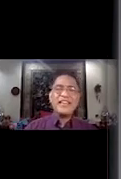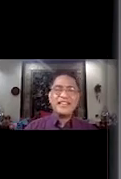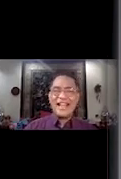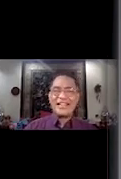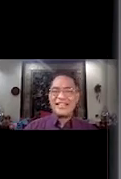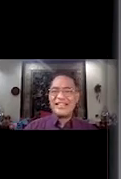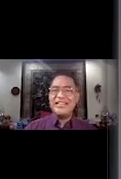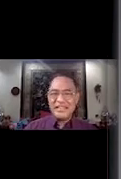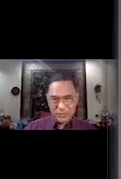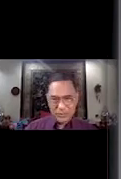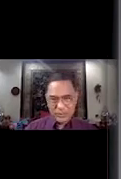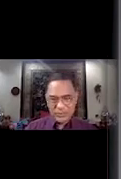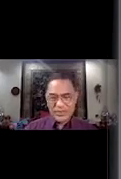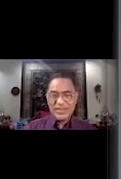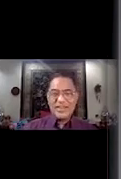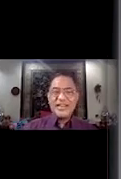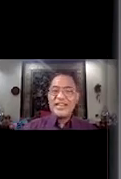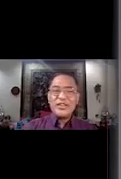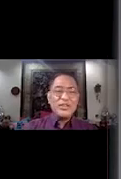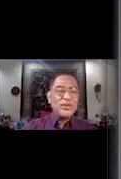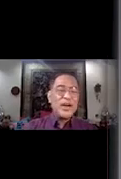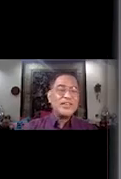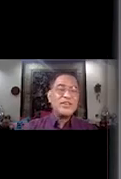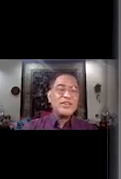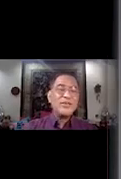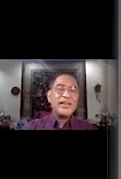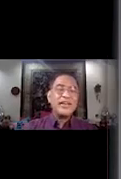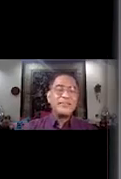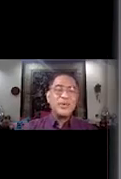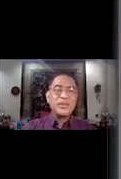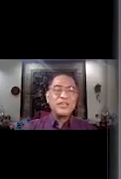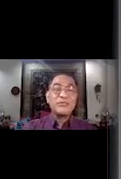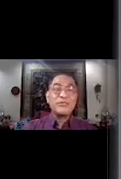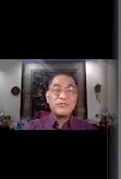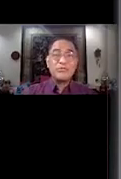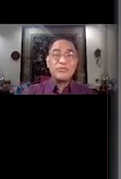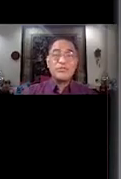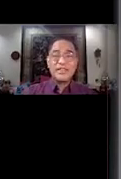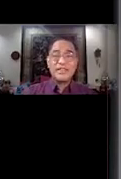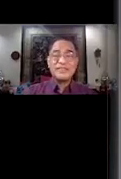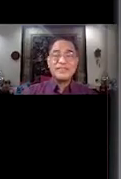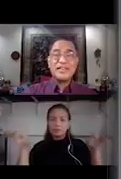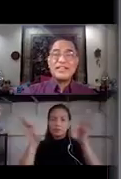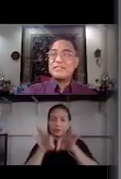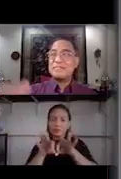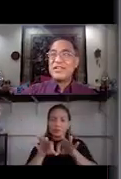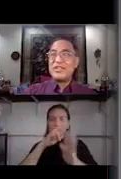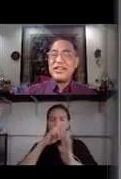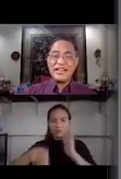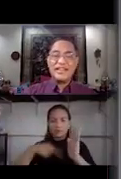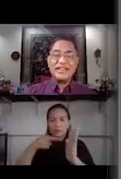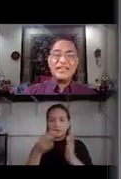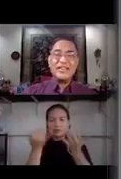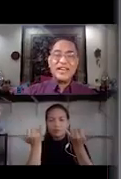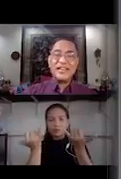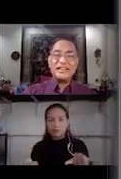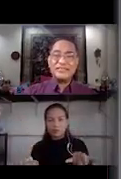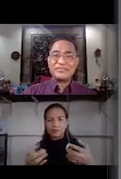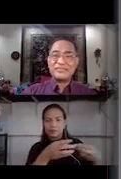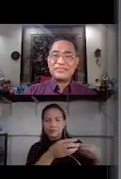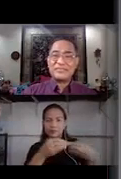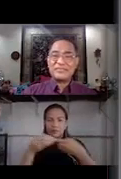feel that in you, that you are doing an important role today, especially,